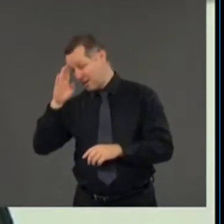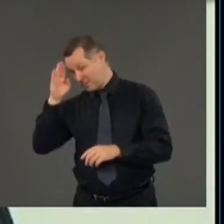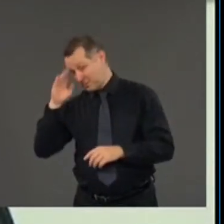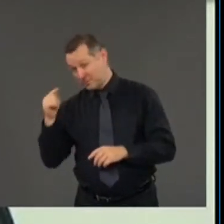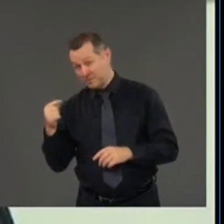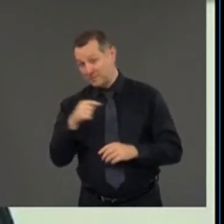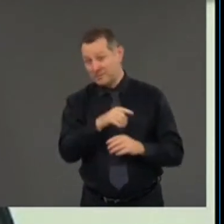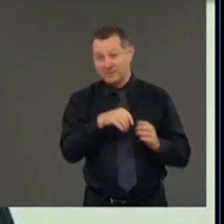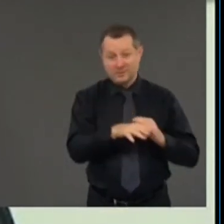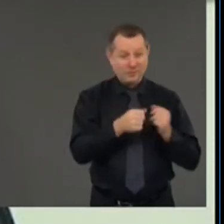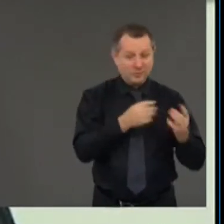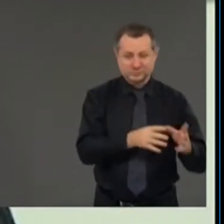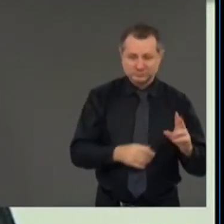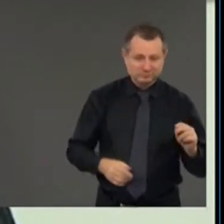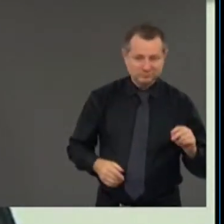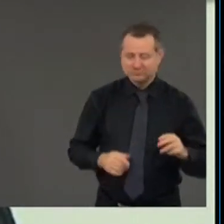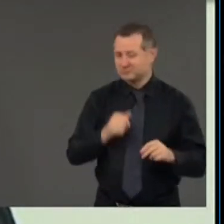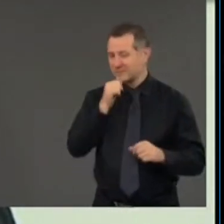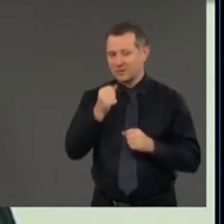not the cause.